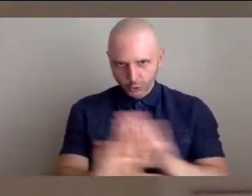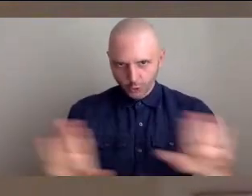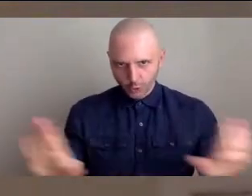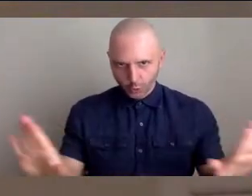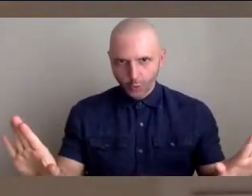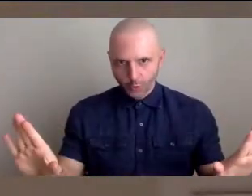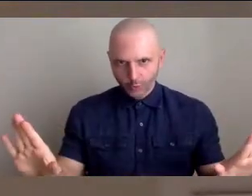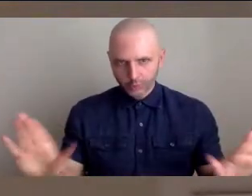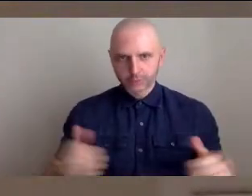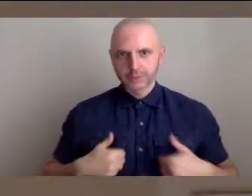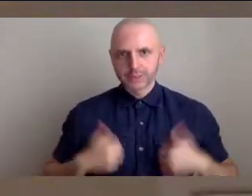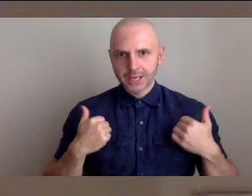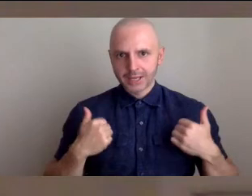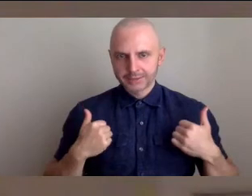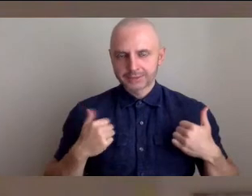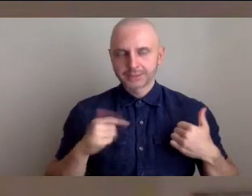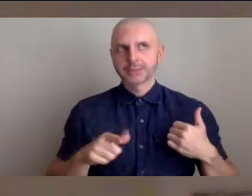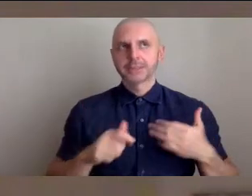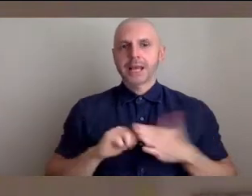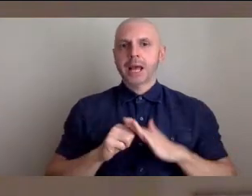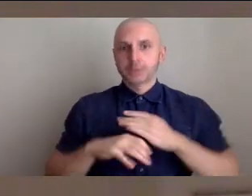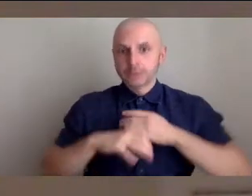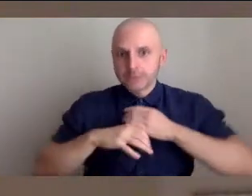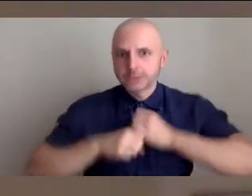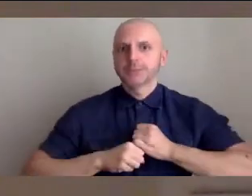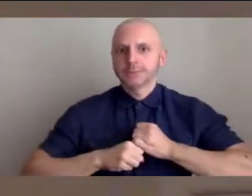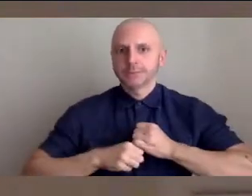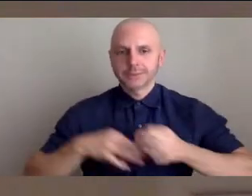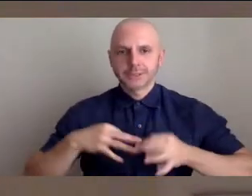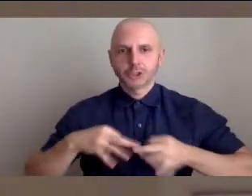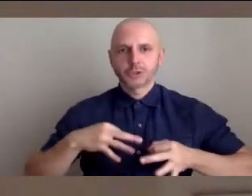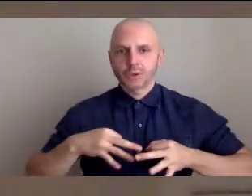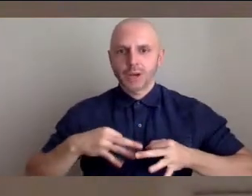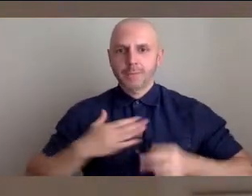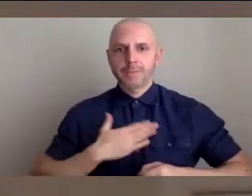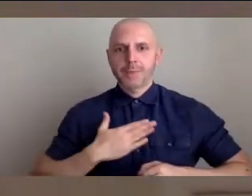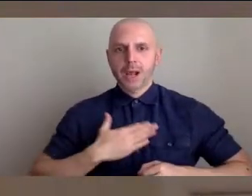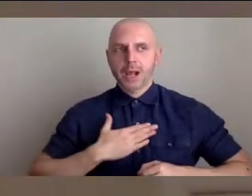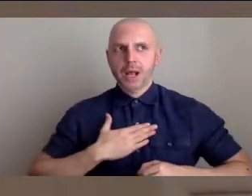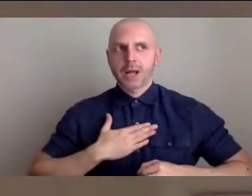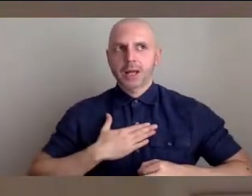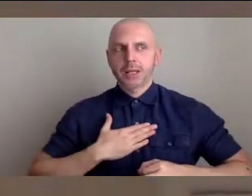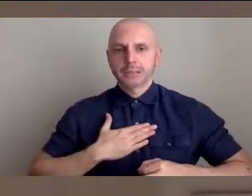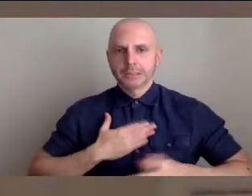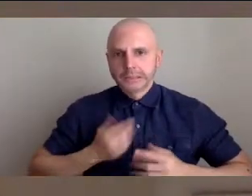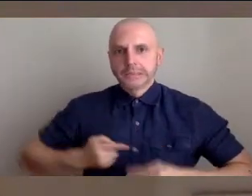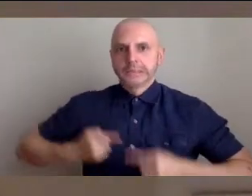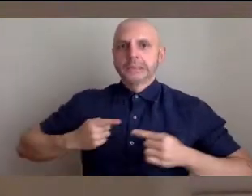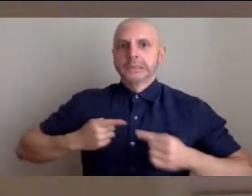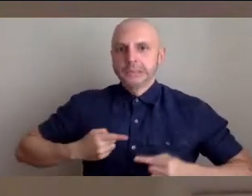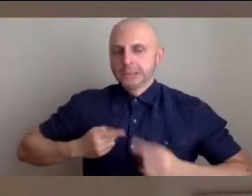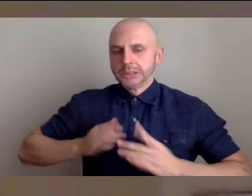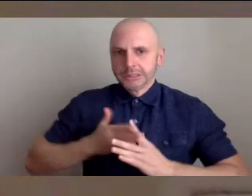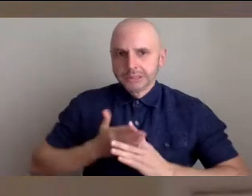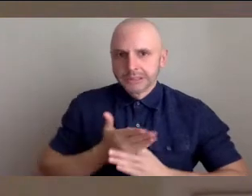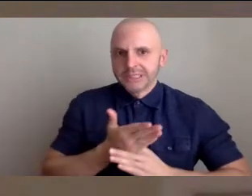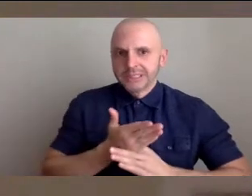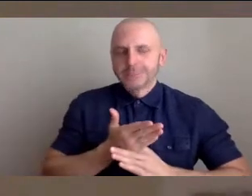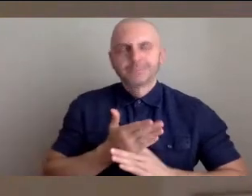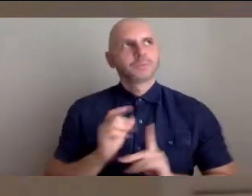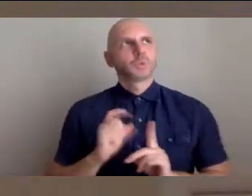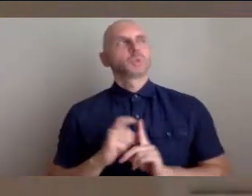the pandemic most strongly. And law students are feeling this uncertainty acutely. I